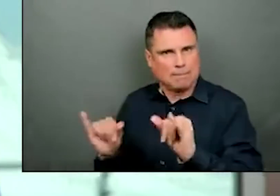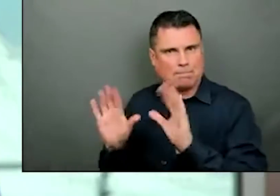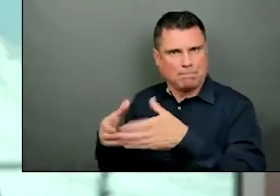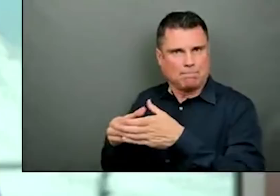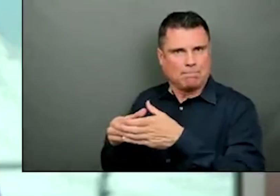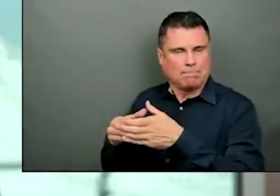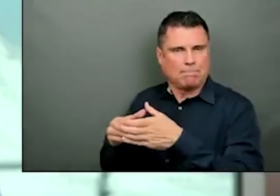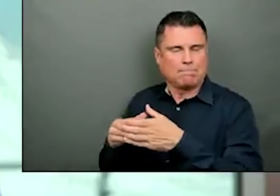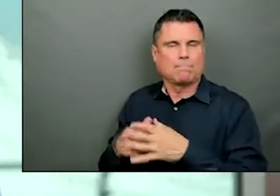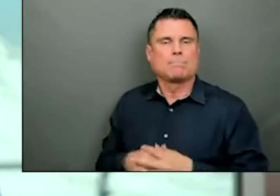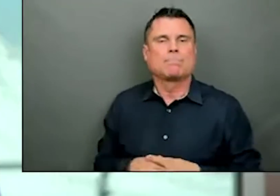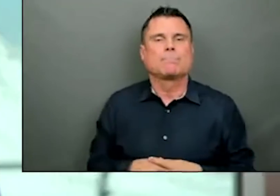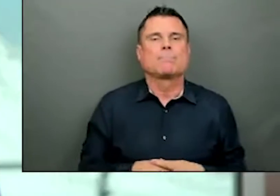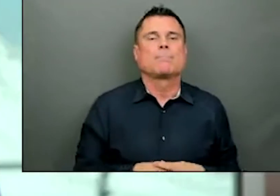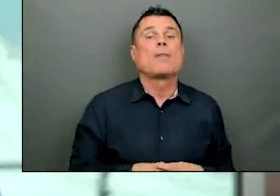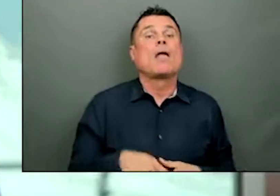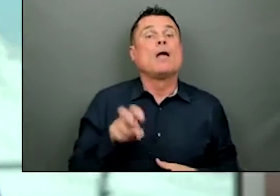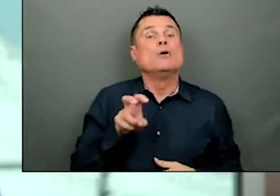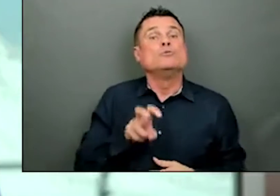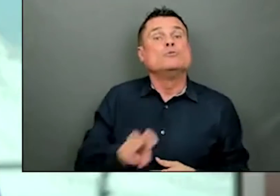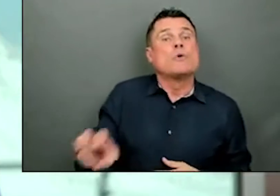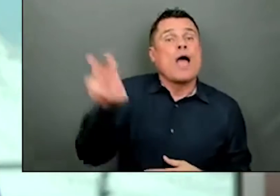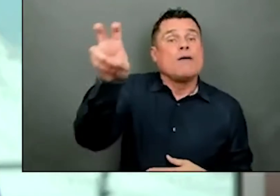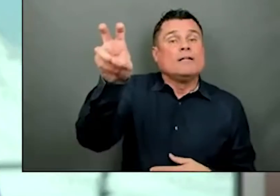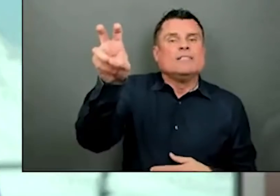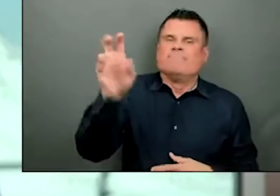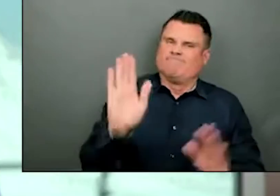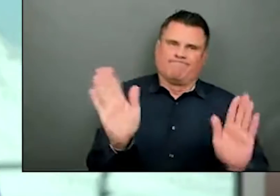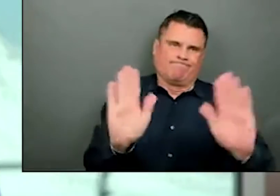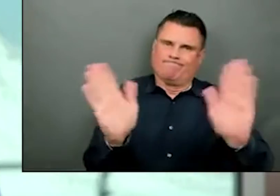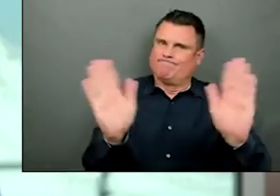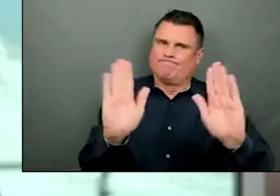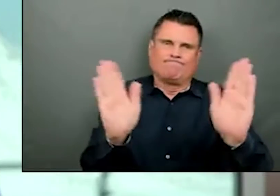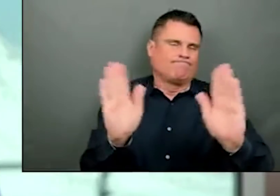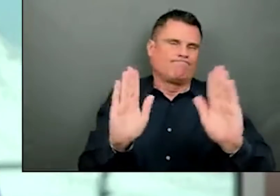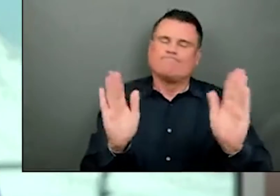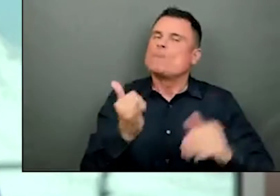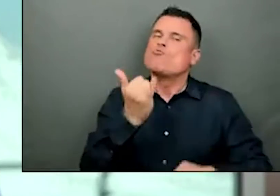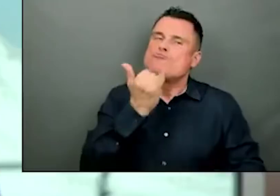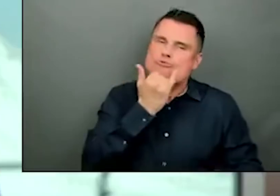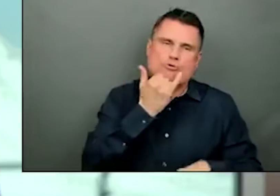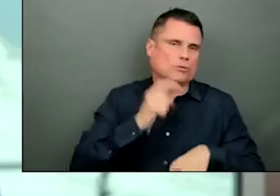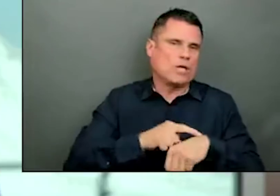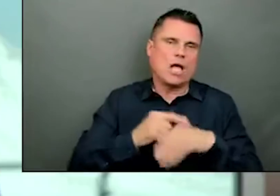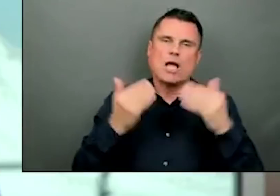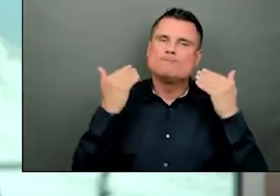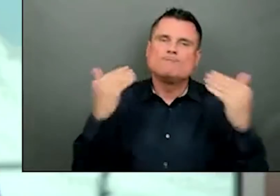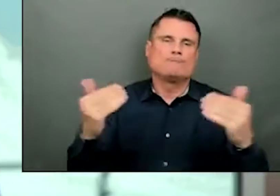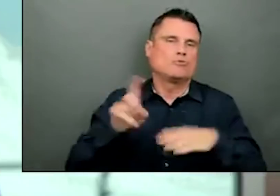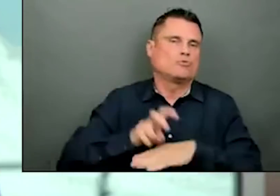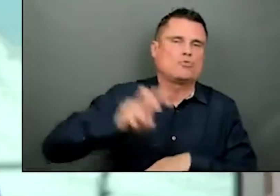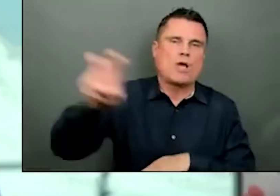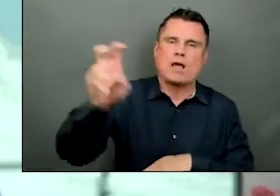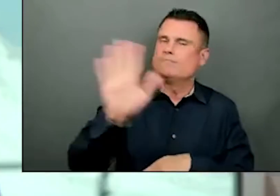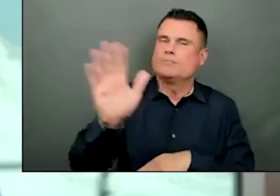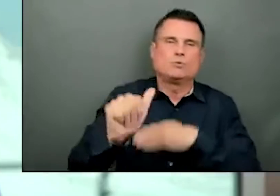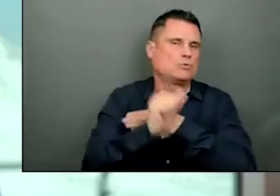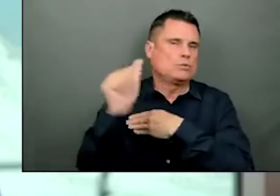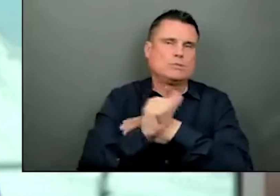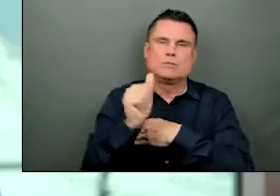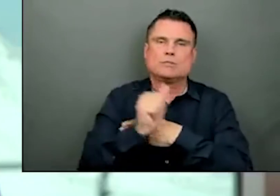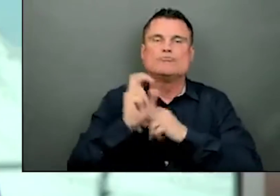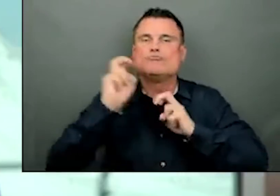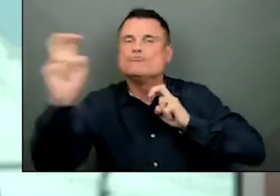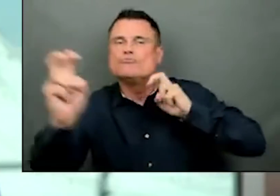community. Travel is still very high risk for all of us. We've seen that. We see that we take the risk from where we are